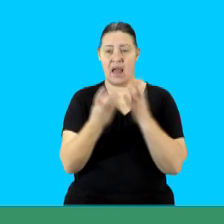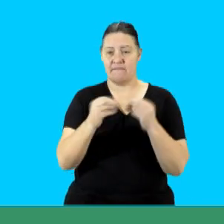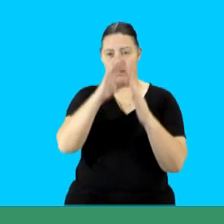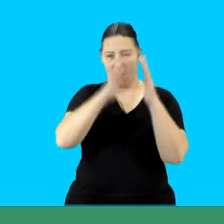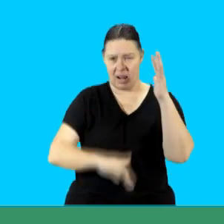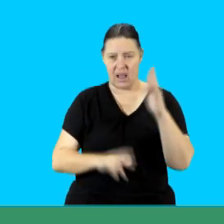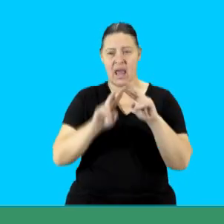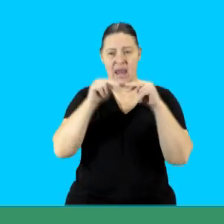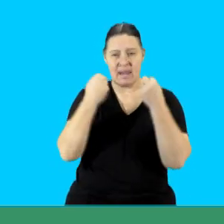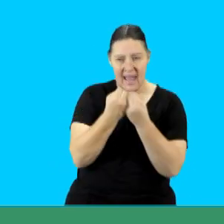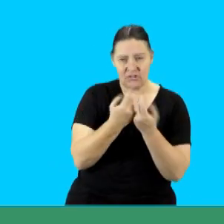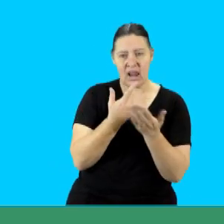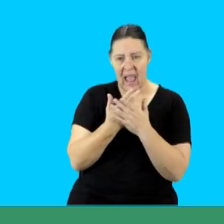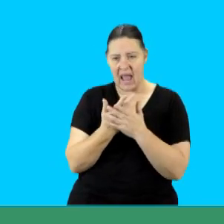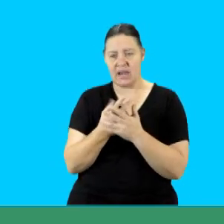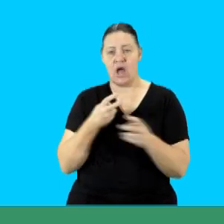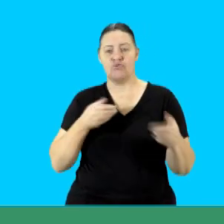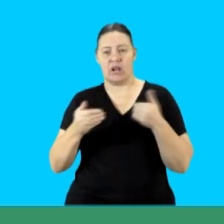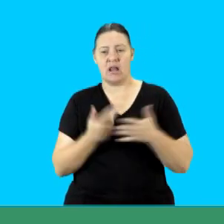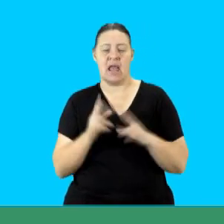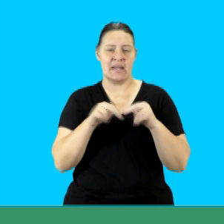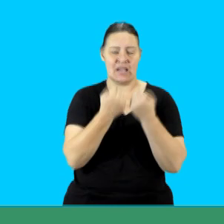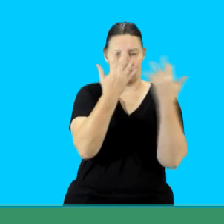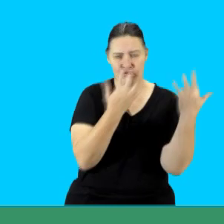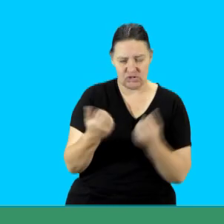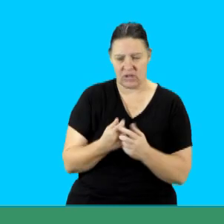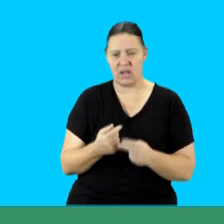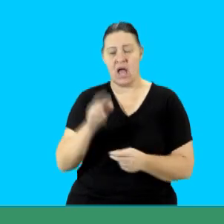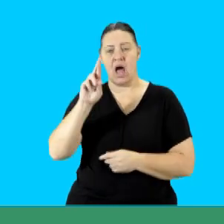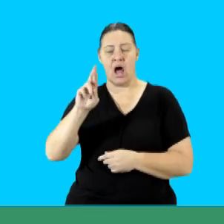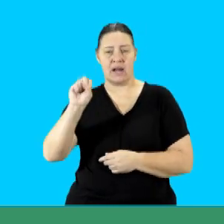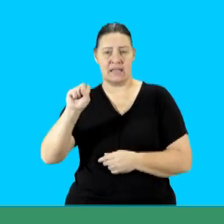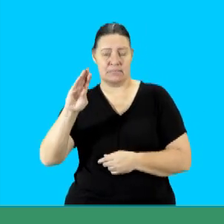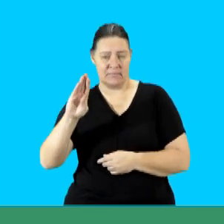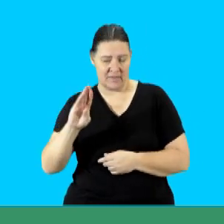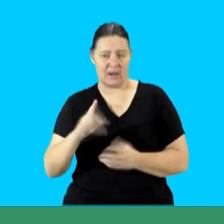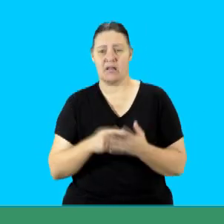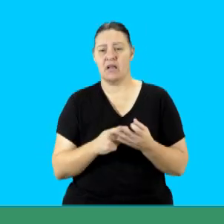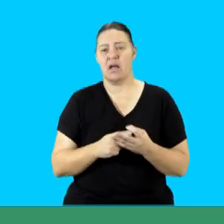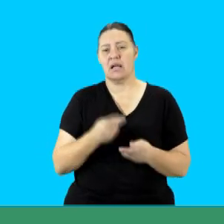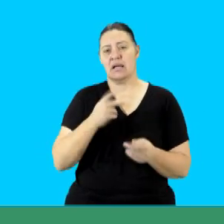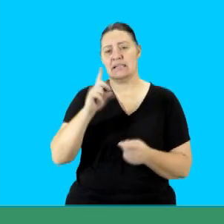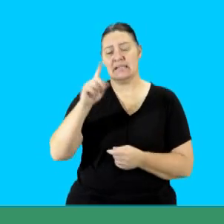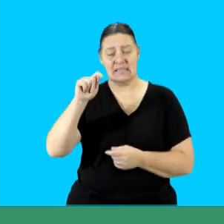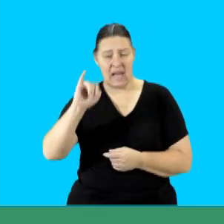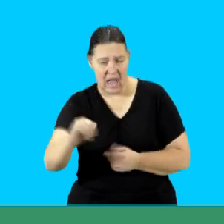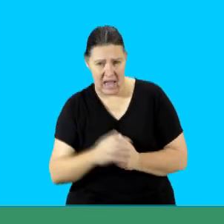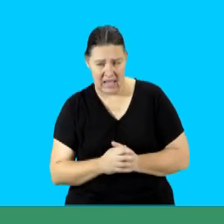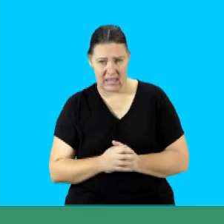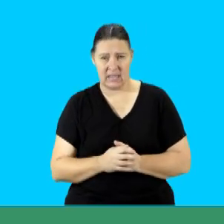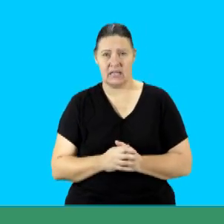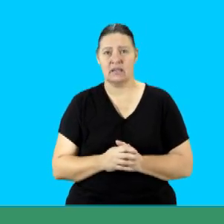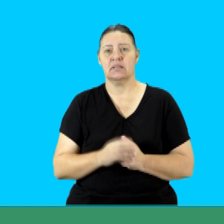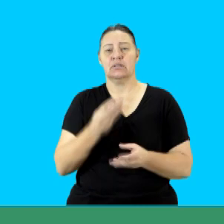national and regulatory authorities, the National Treasury, South African Reserve Bank, Department of Trade and Industry, Trade